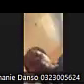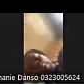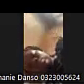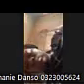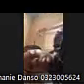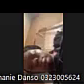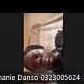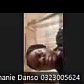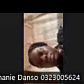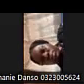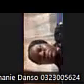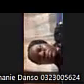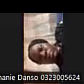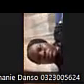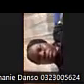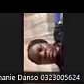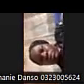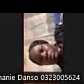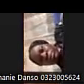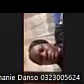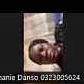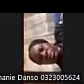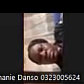get the full view.